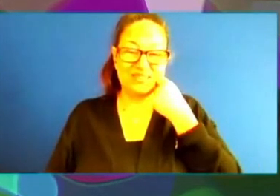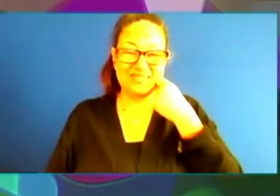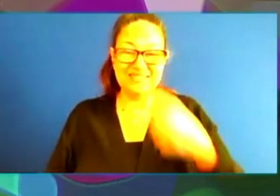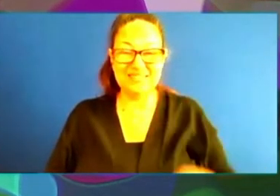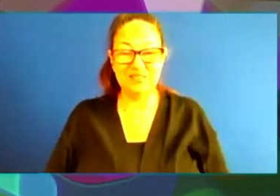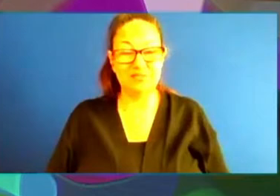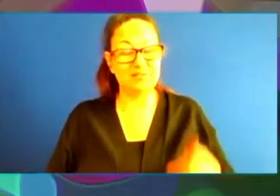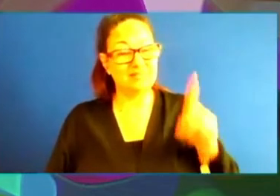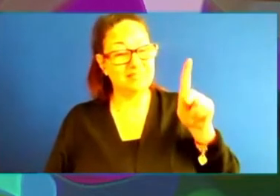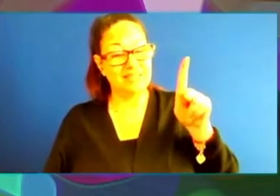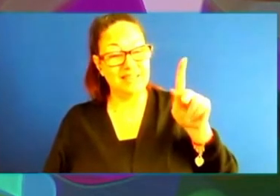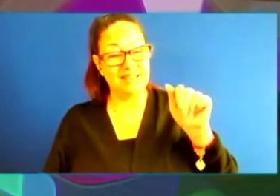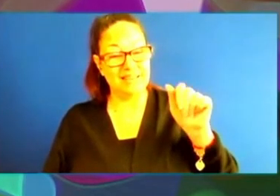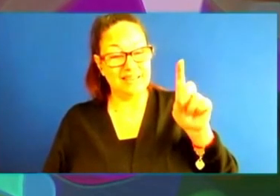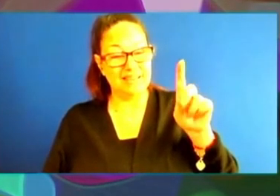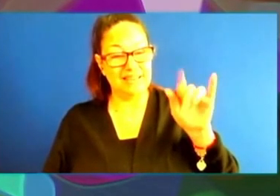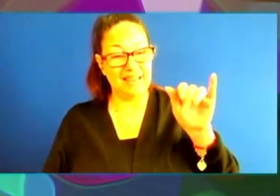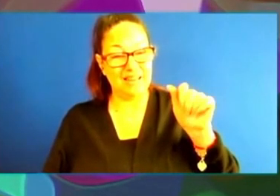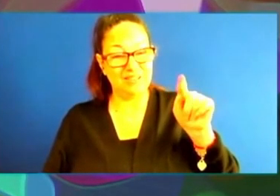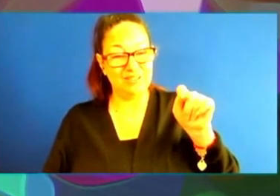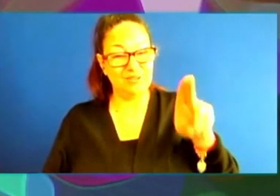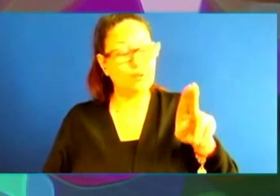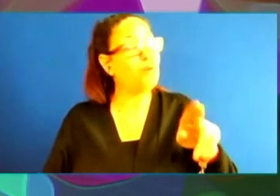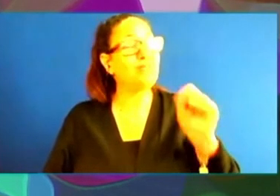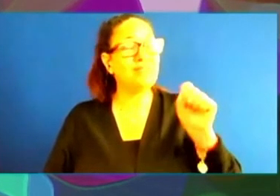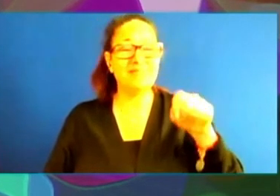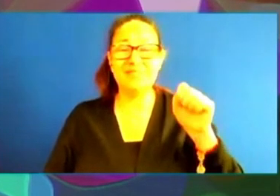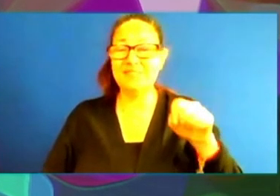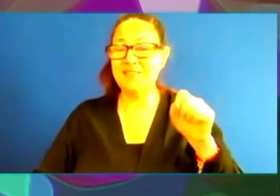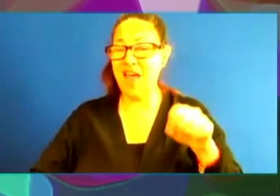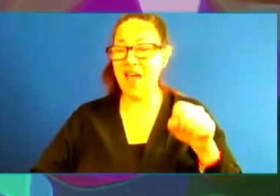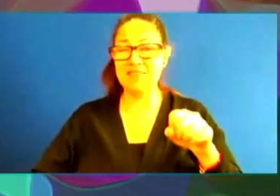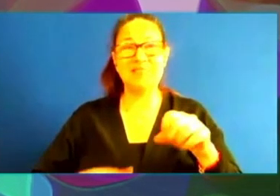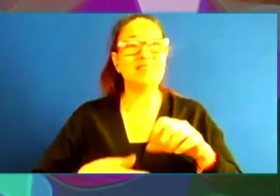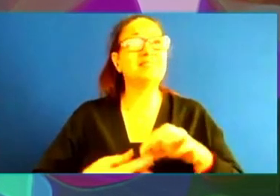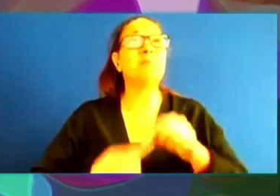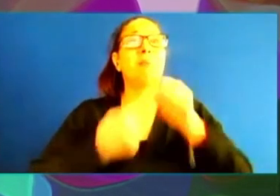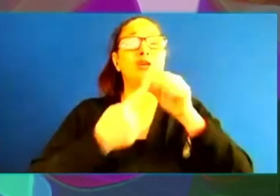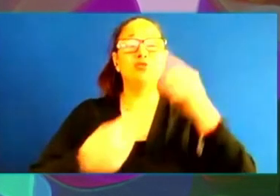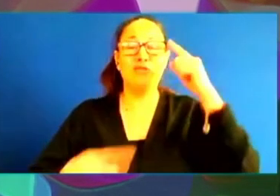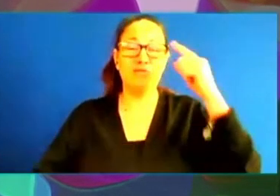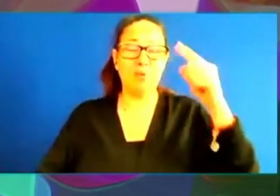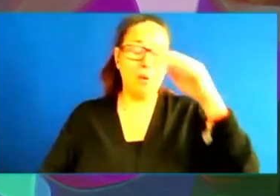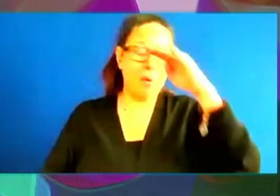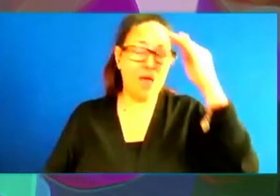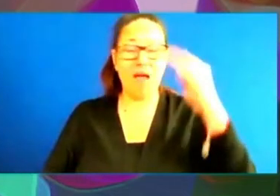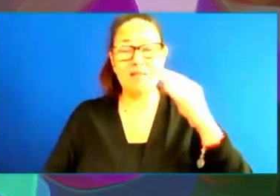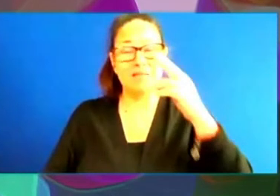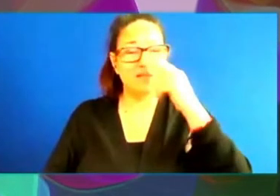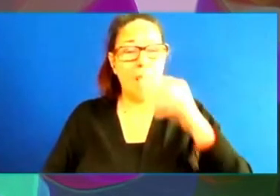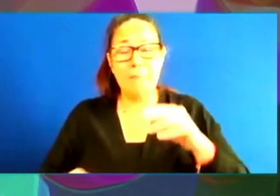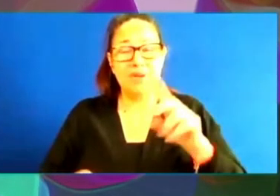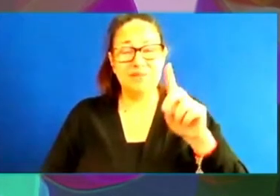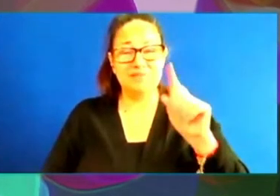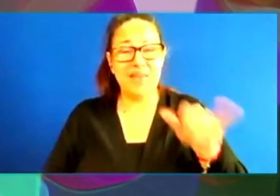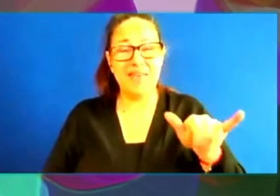I thank you for adding that, especially the context for the Black Comics Day that was a precursor for this amazing